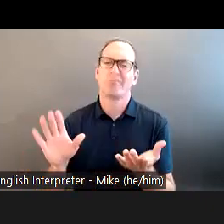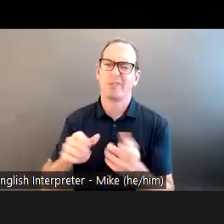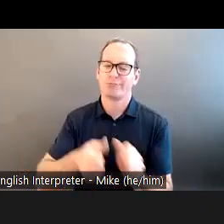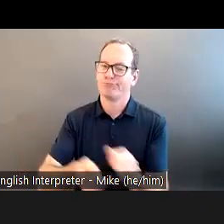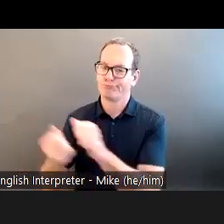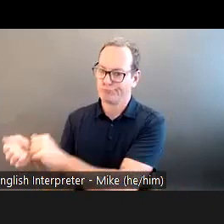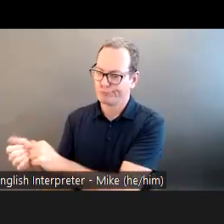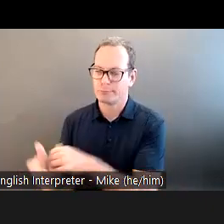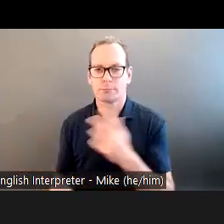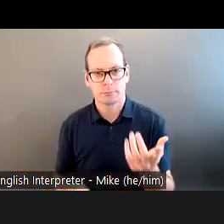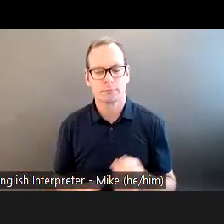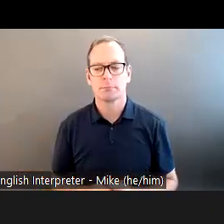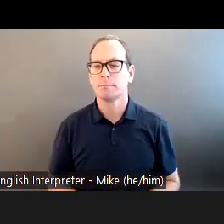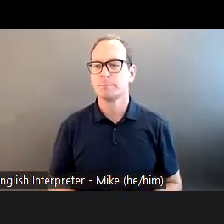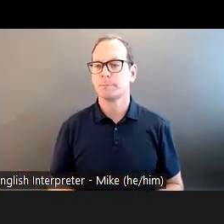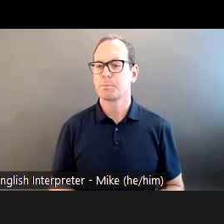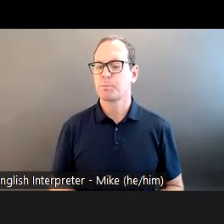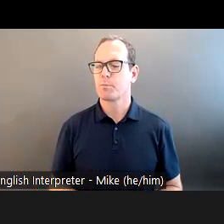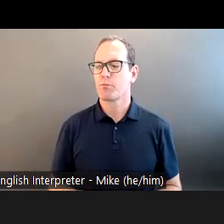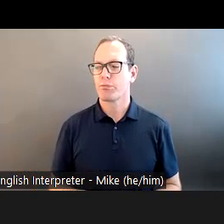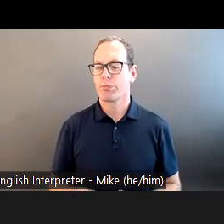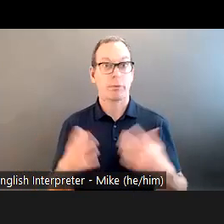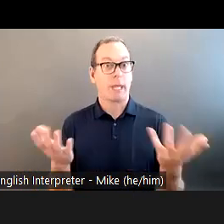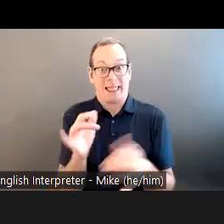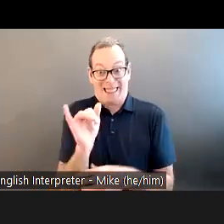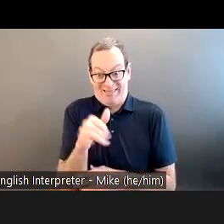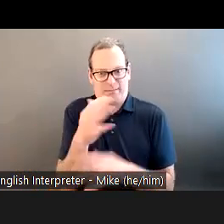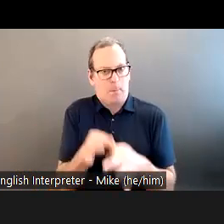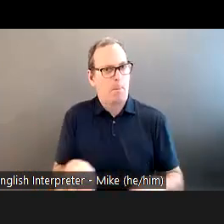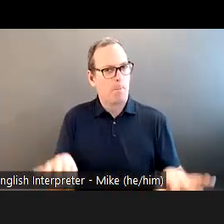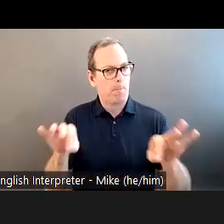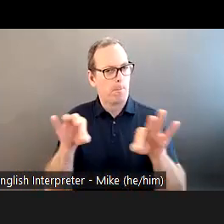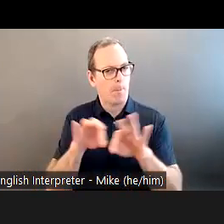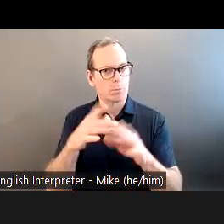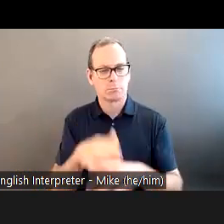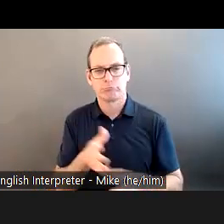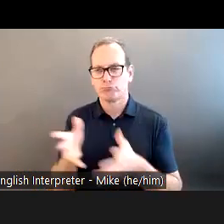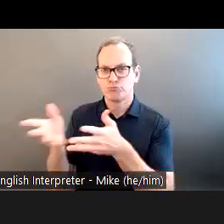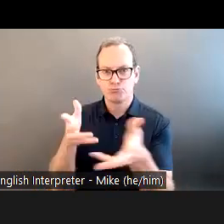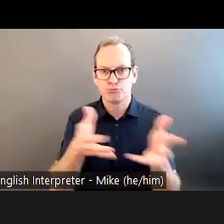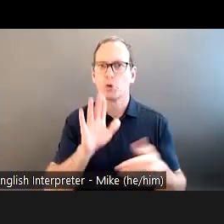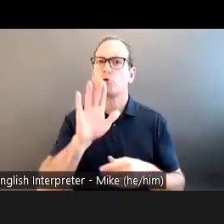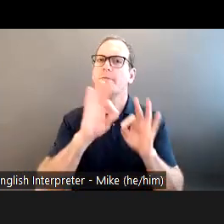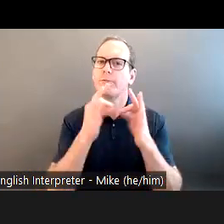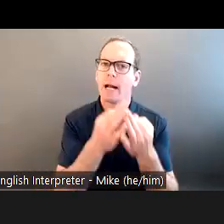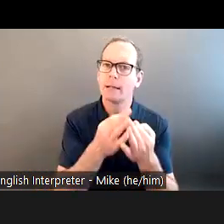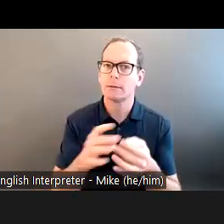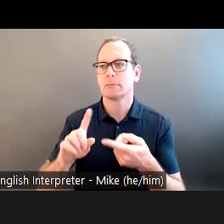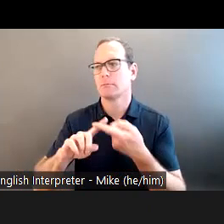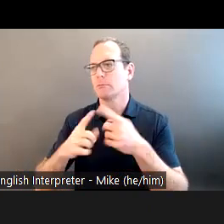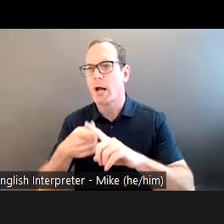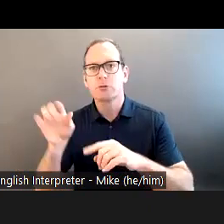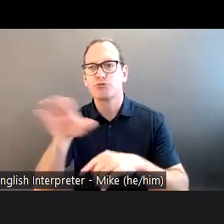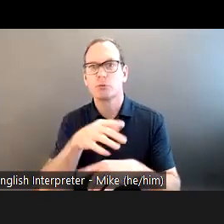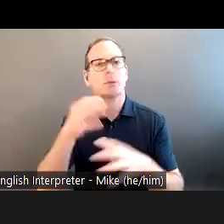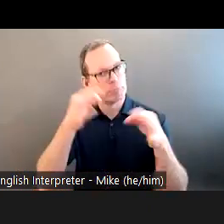also why it's important to talk to your friends and family. So if you're going and making a new document, giving a copy to